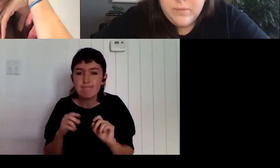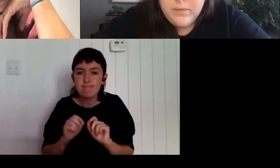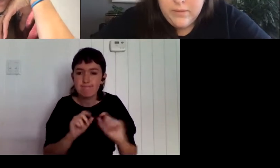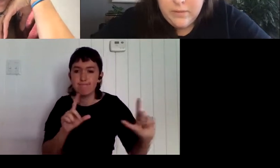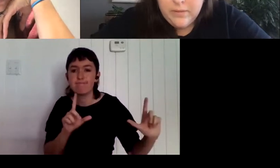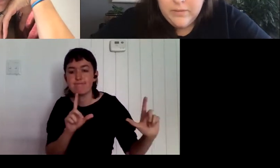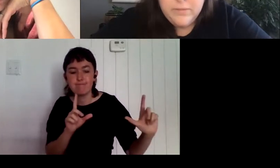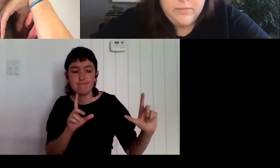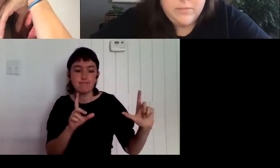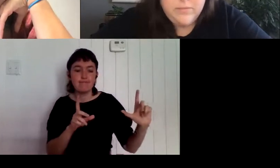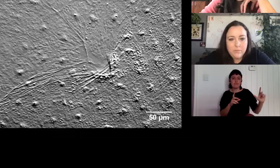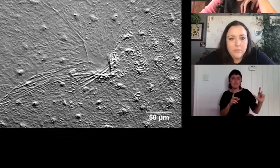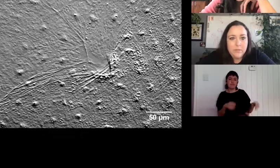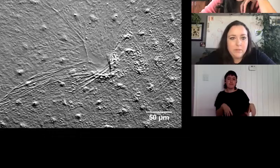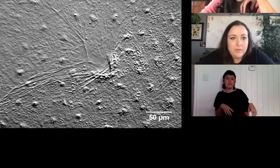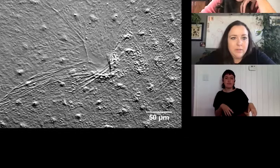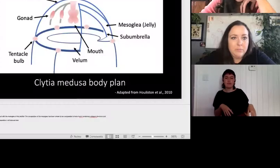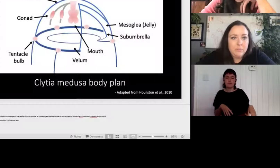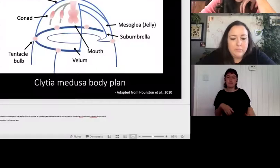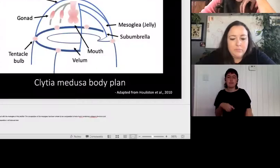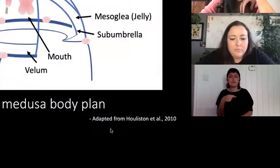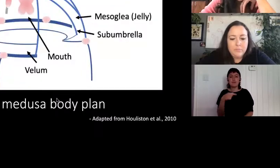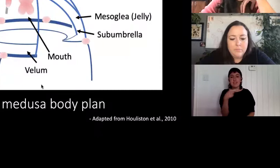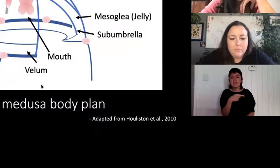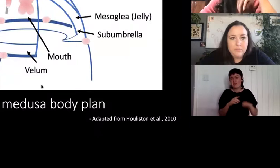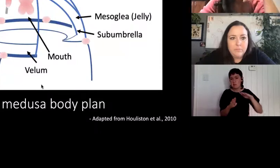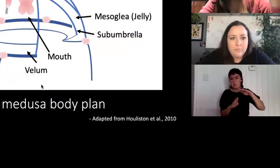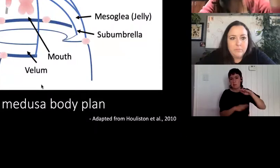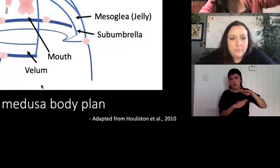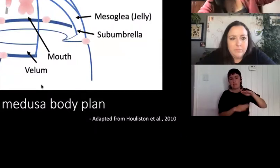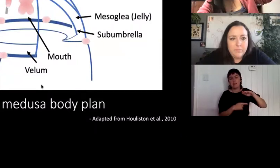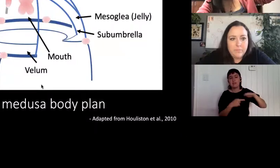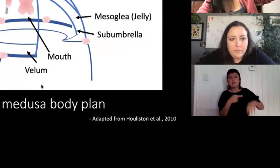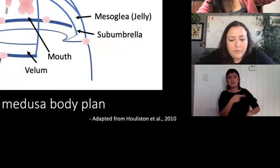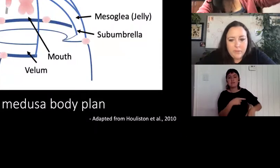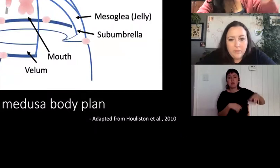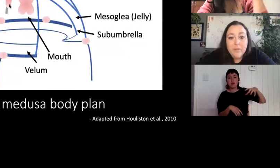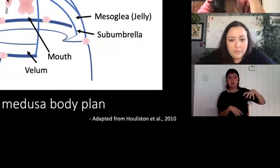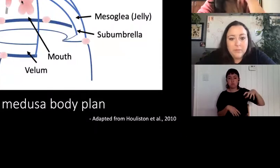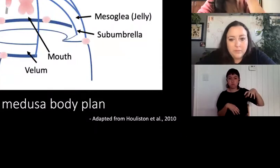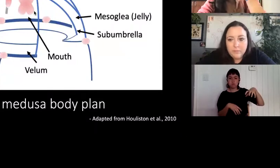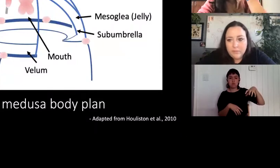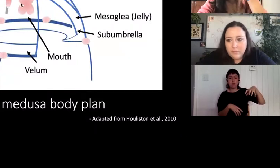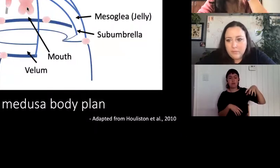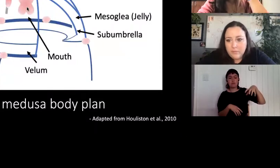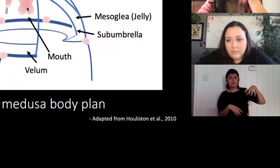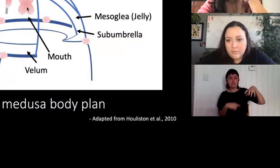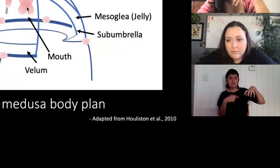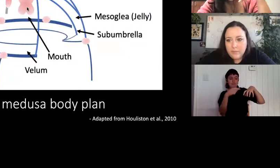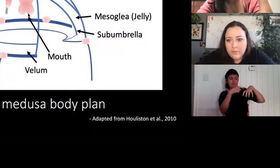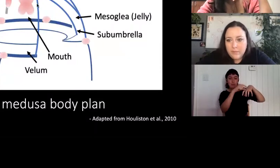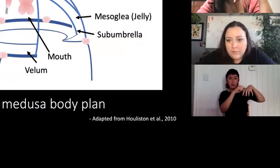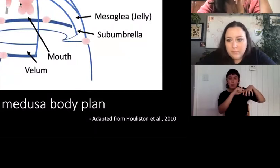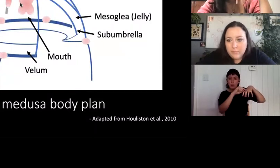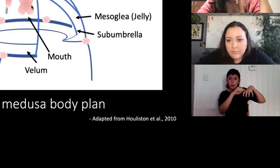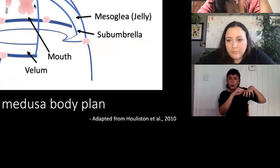this is, I was like, this is the very basic way of looking at it. So here's our jellyfish. This is its mouth. Its